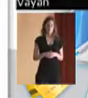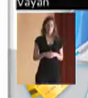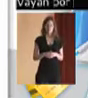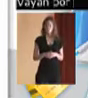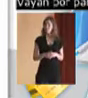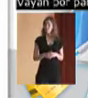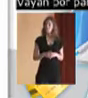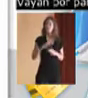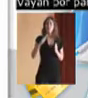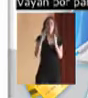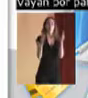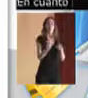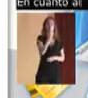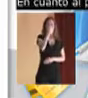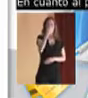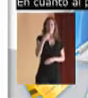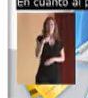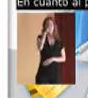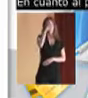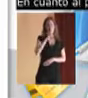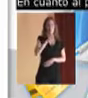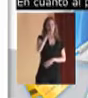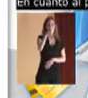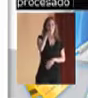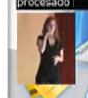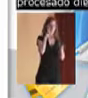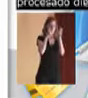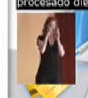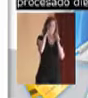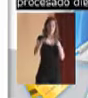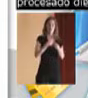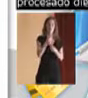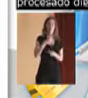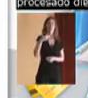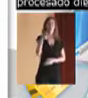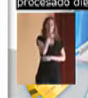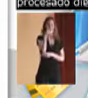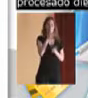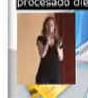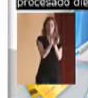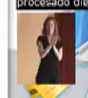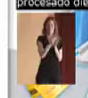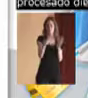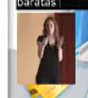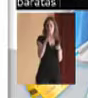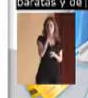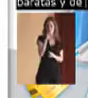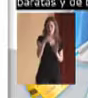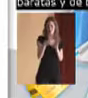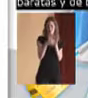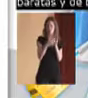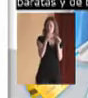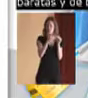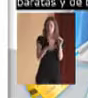As far as the first block, image capture and processing, we use cheap micro cameras, low qualities,